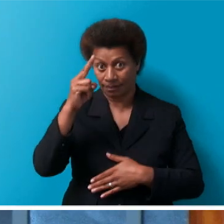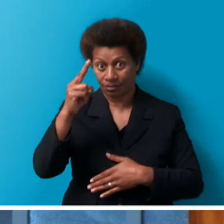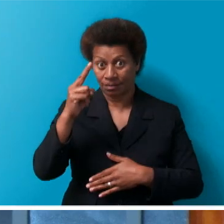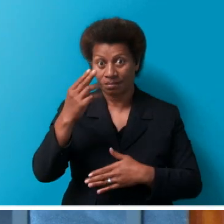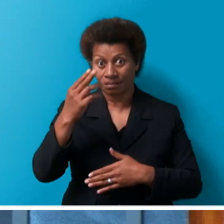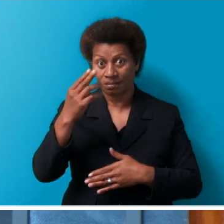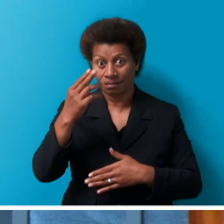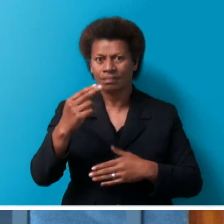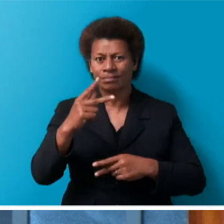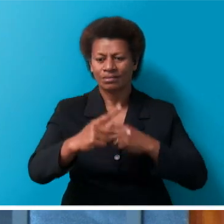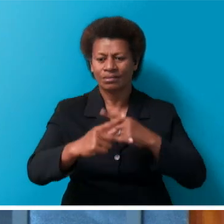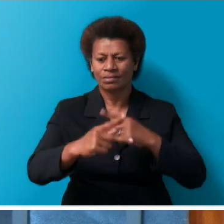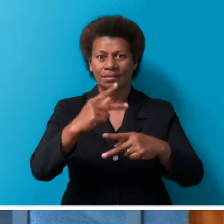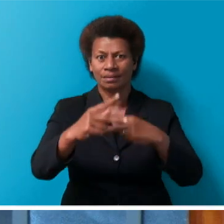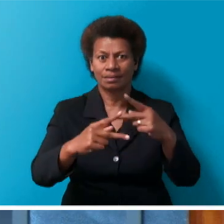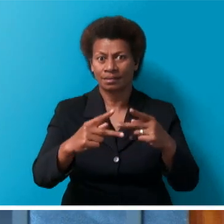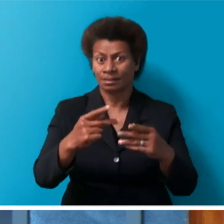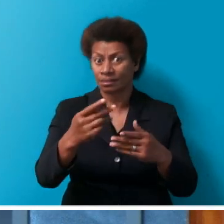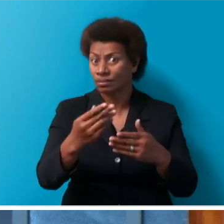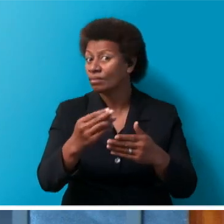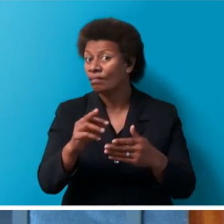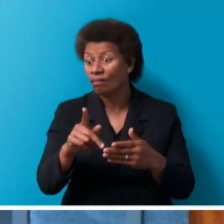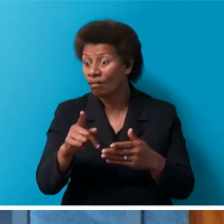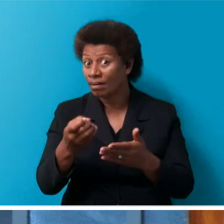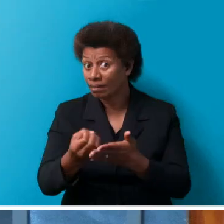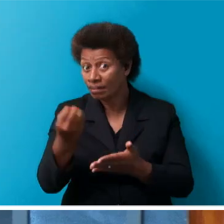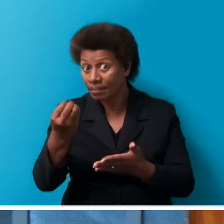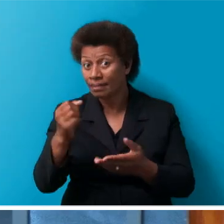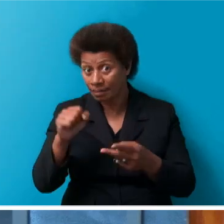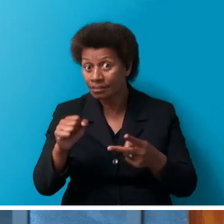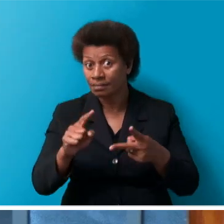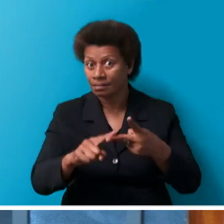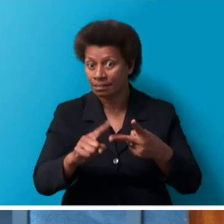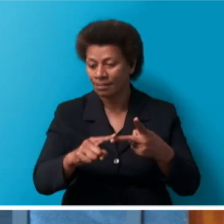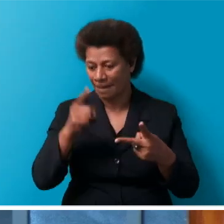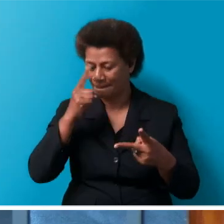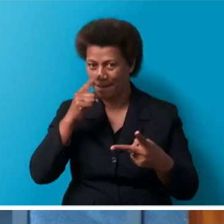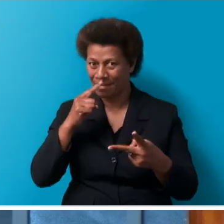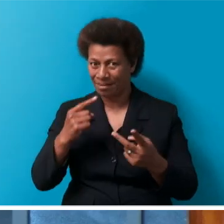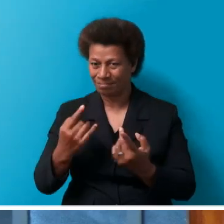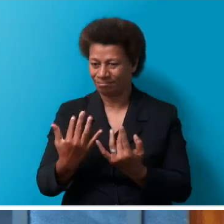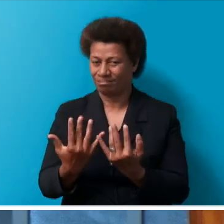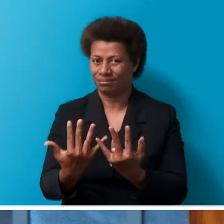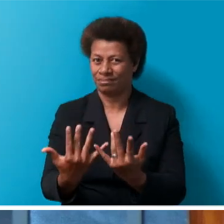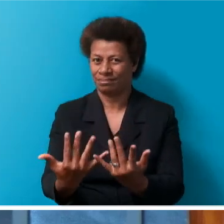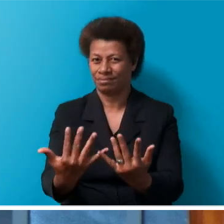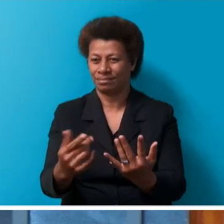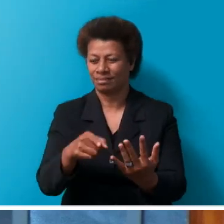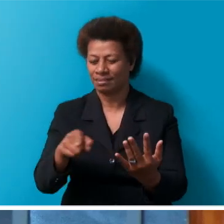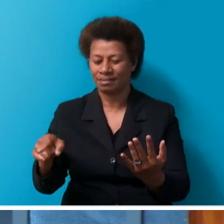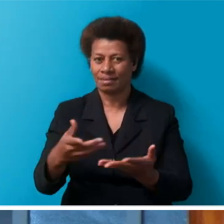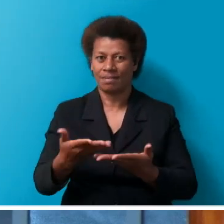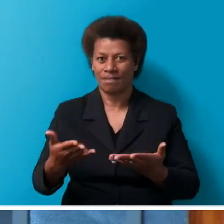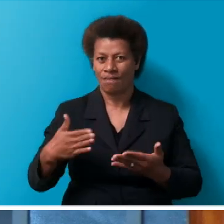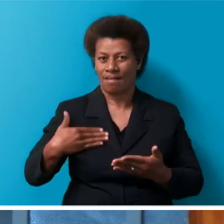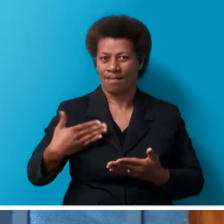only by its economic achievement, Mr. Speaker, but also by the well-being of its people. Over the past 2 years, our ministry